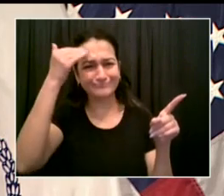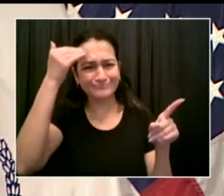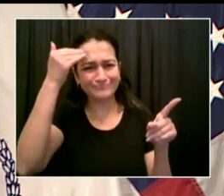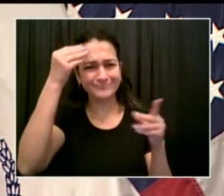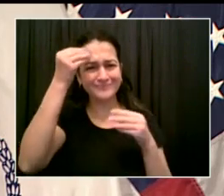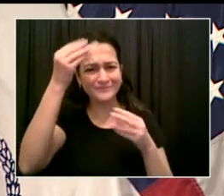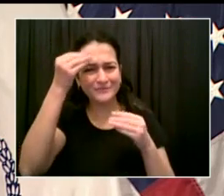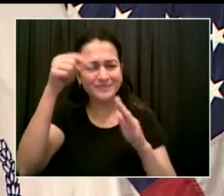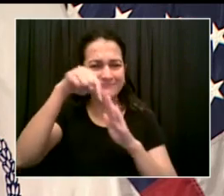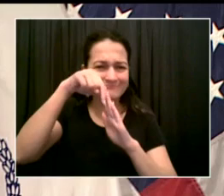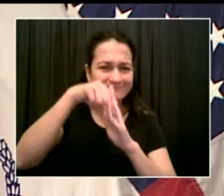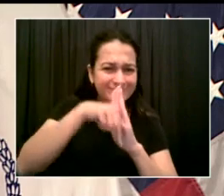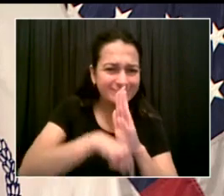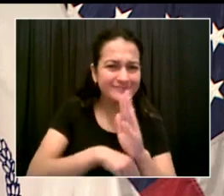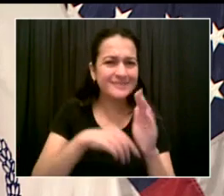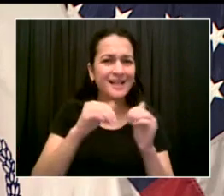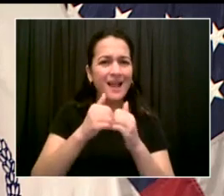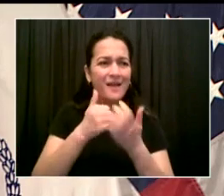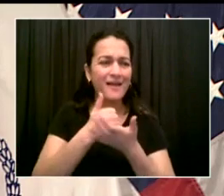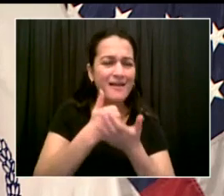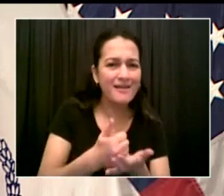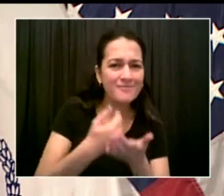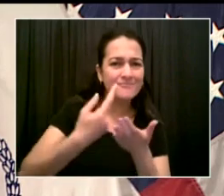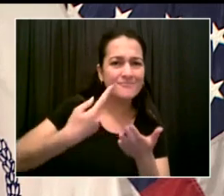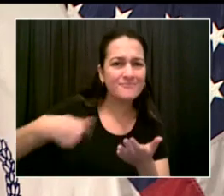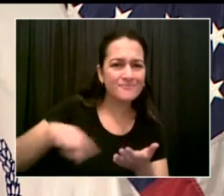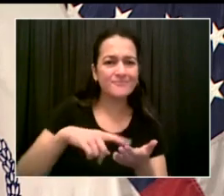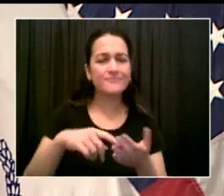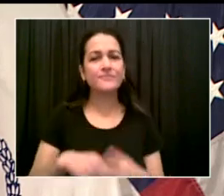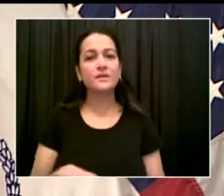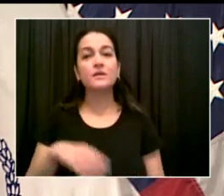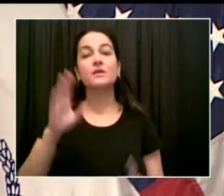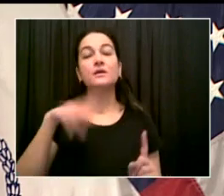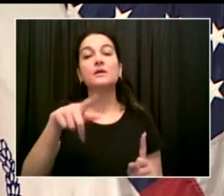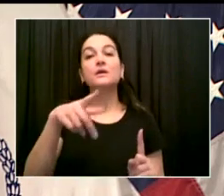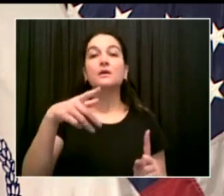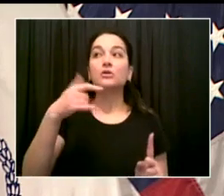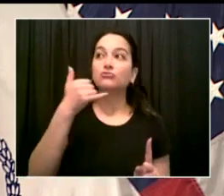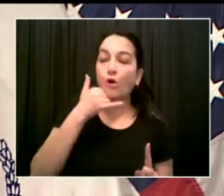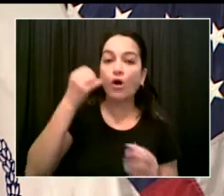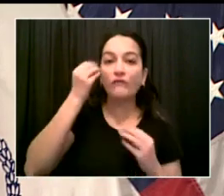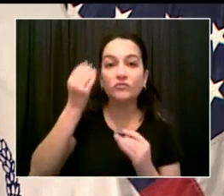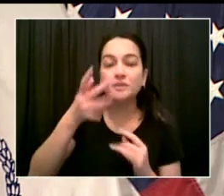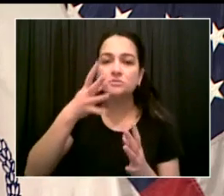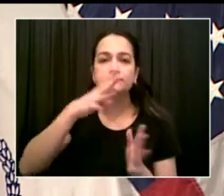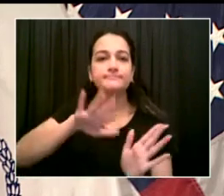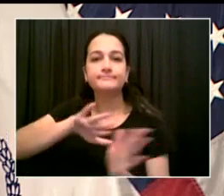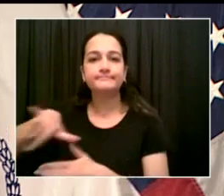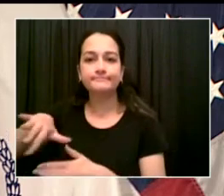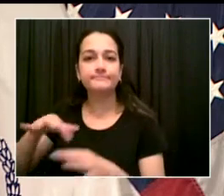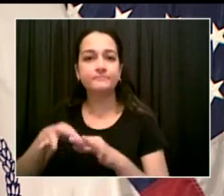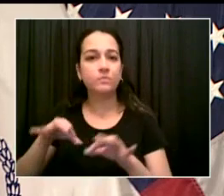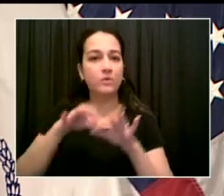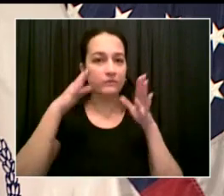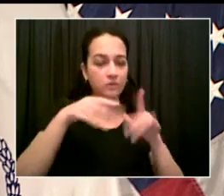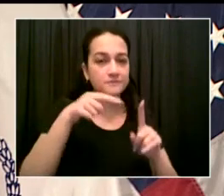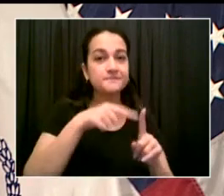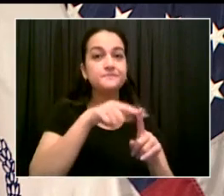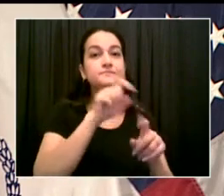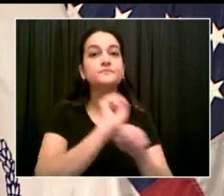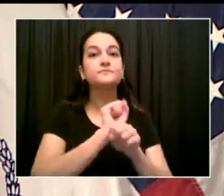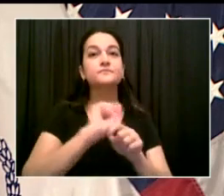as a nation. Very honored to have with us from the University of Pennsylvania's Department of Medical Ethics and Health Policy, Dr.